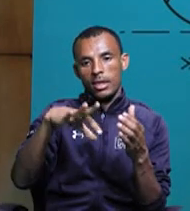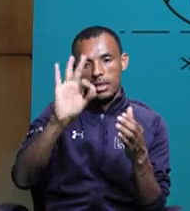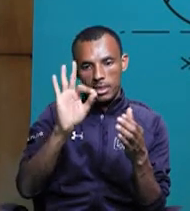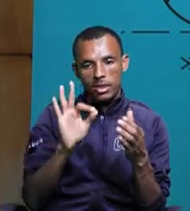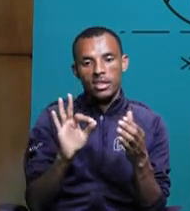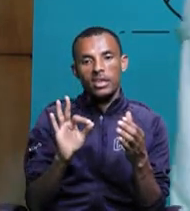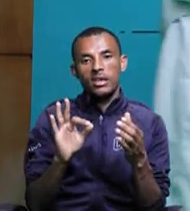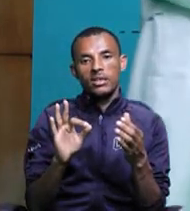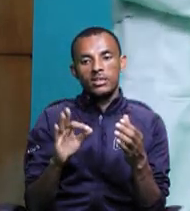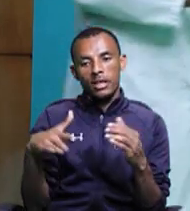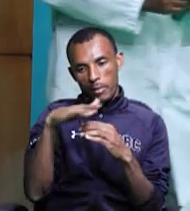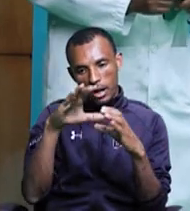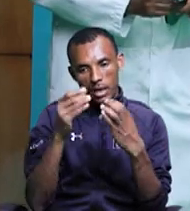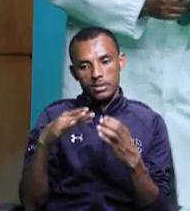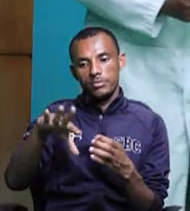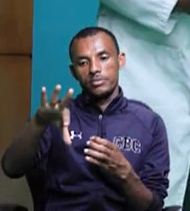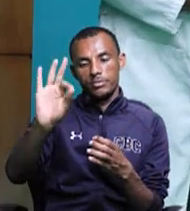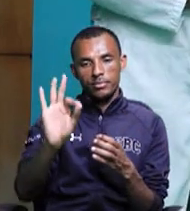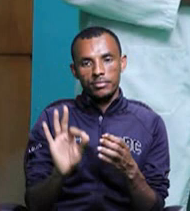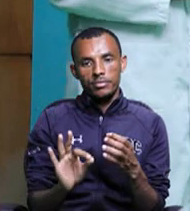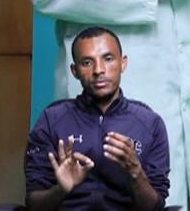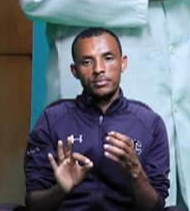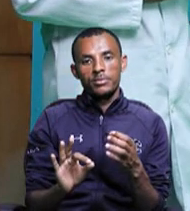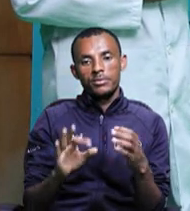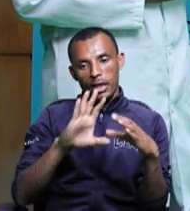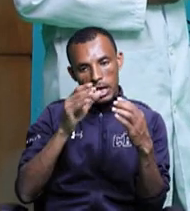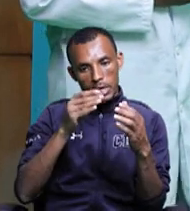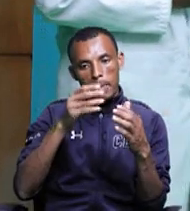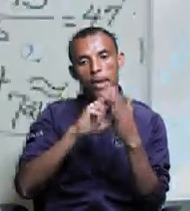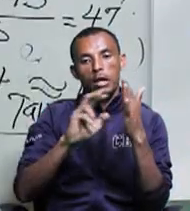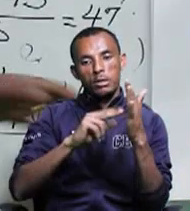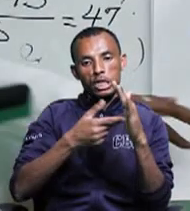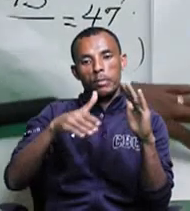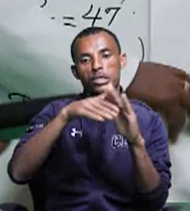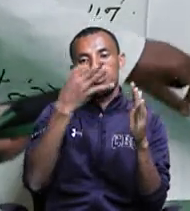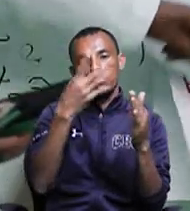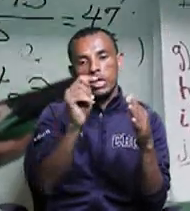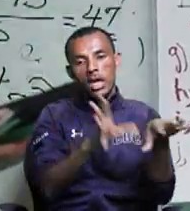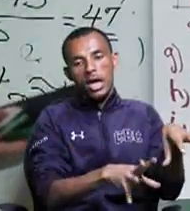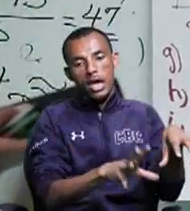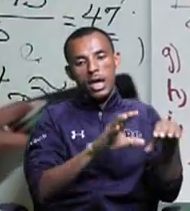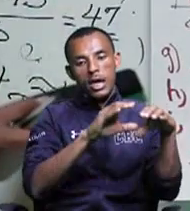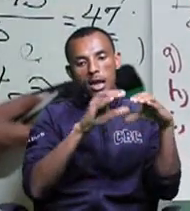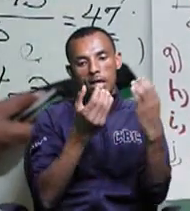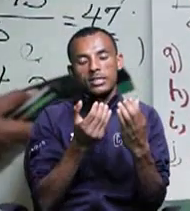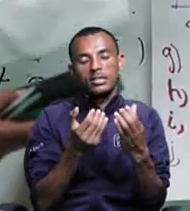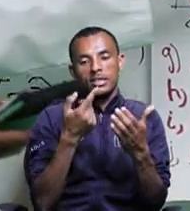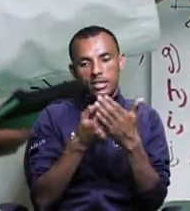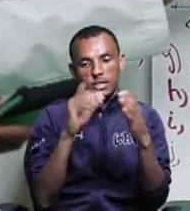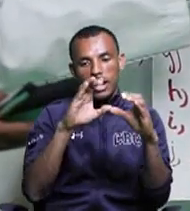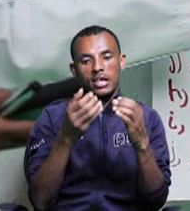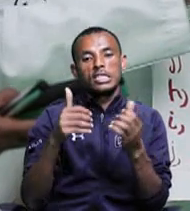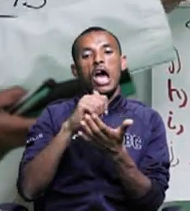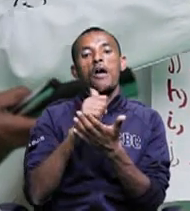of the given data? Class mark, it is the representative of a class. In this class,